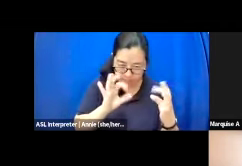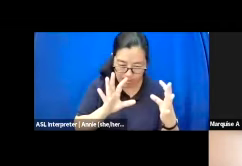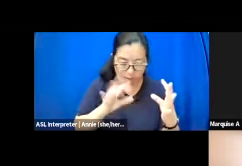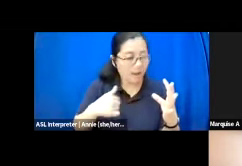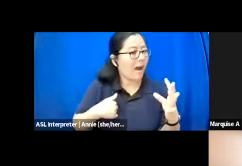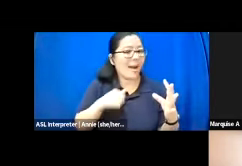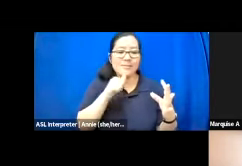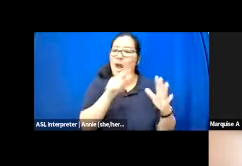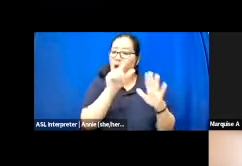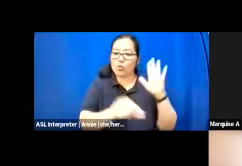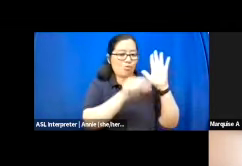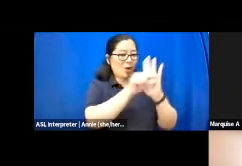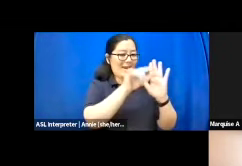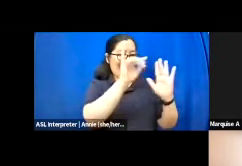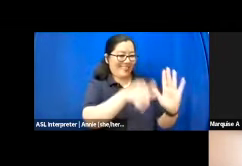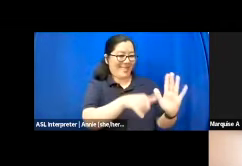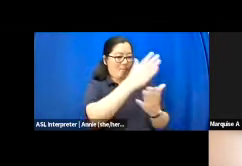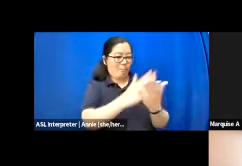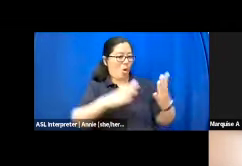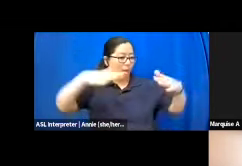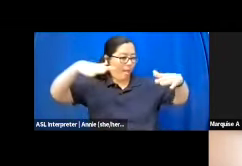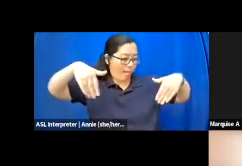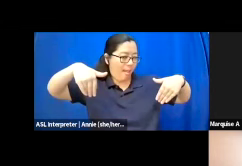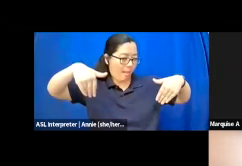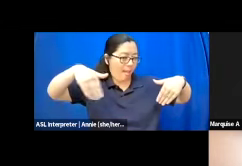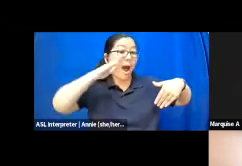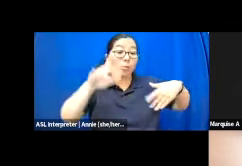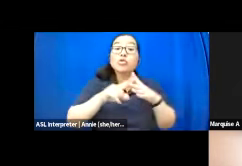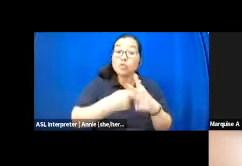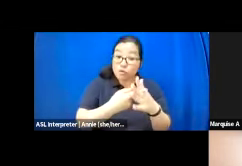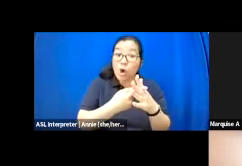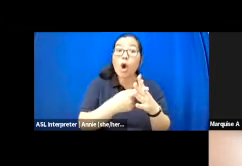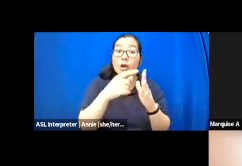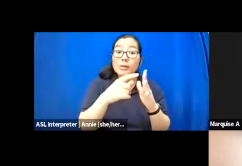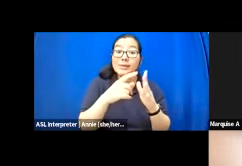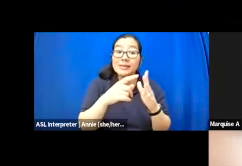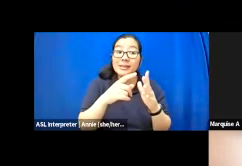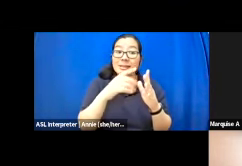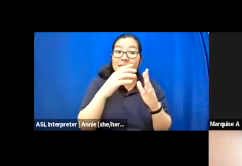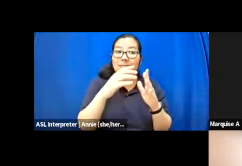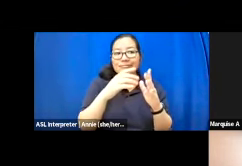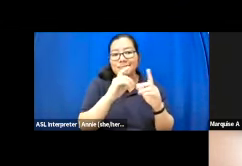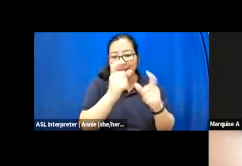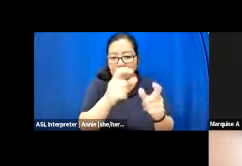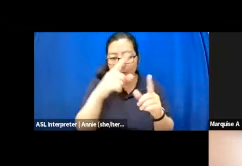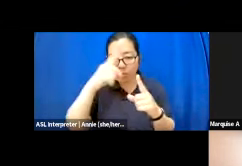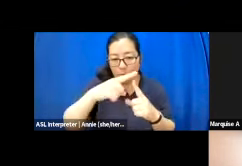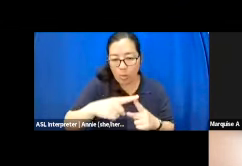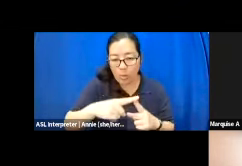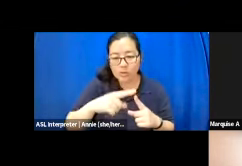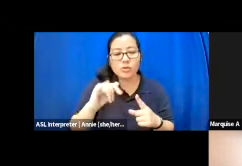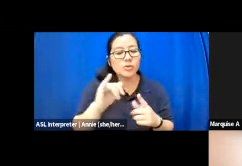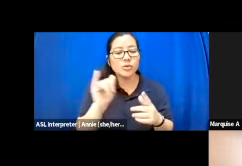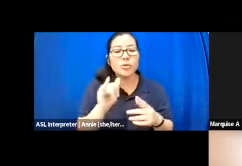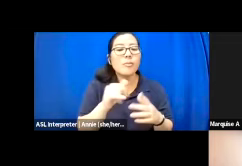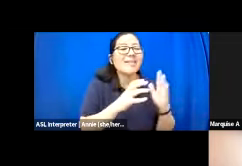grading that as a grading. I'm going to start giving you points, of course, but I also want a little back and forth with that